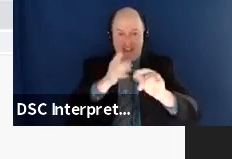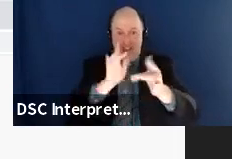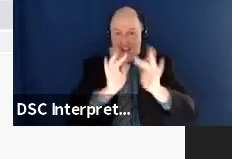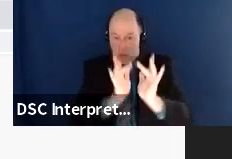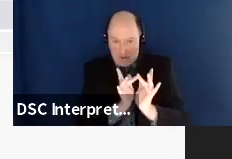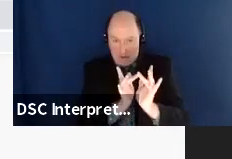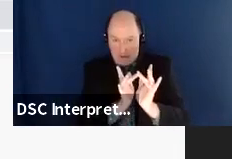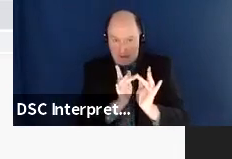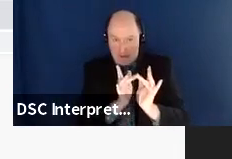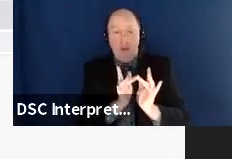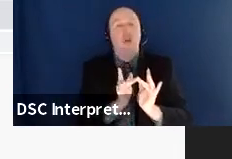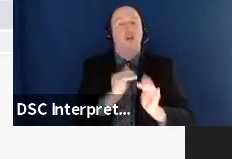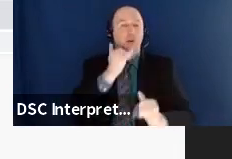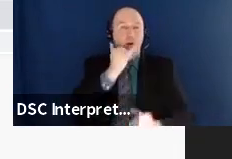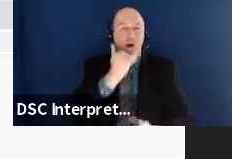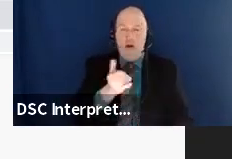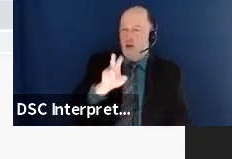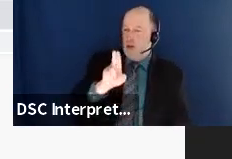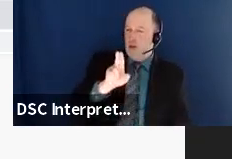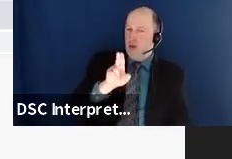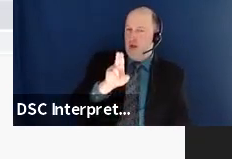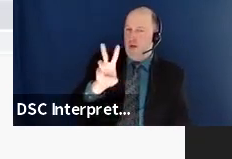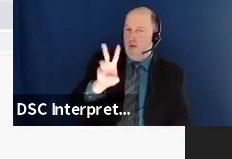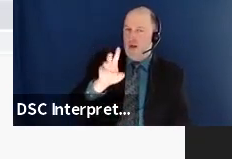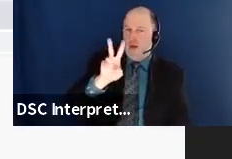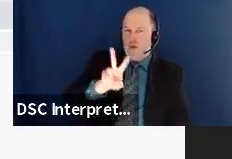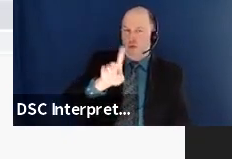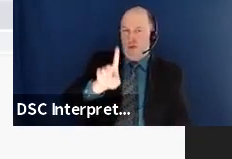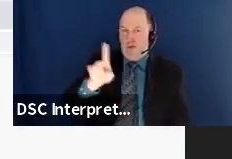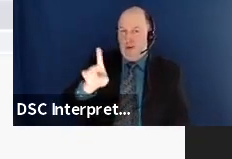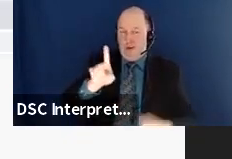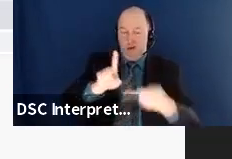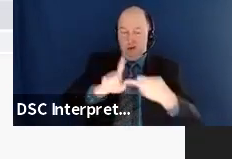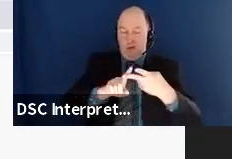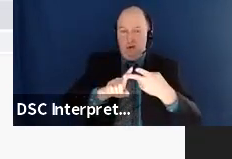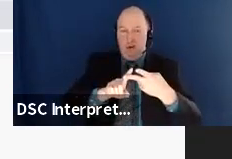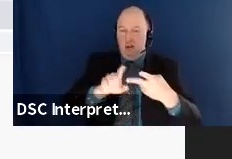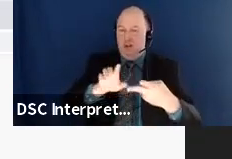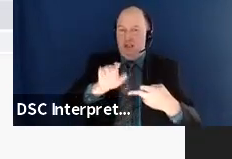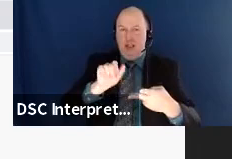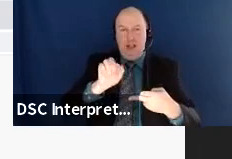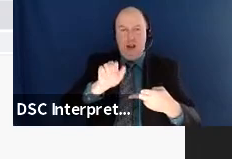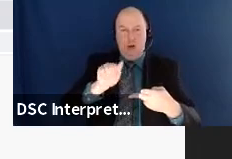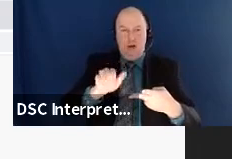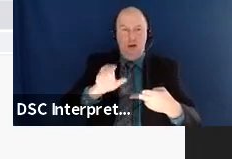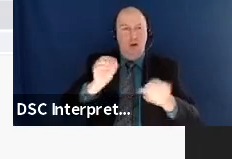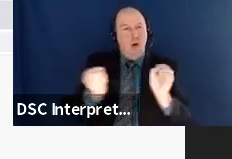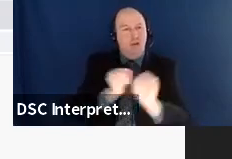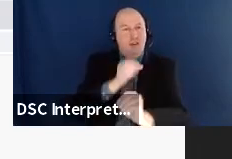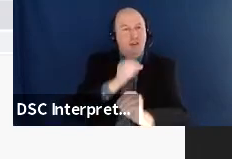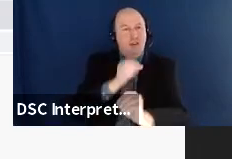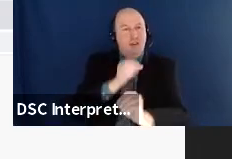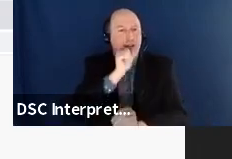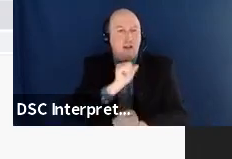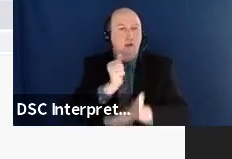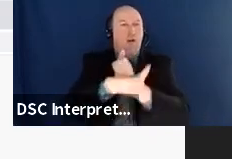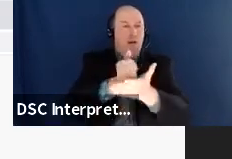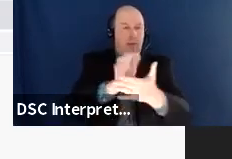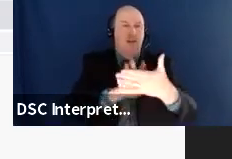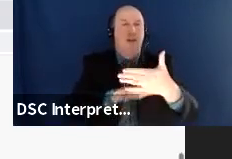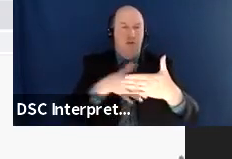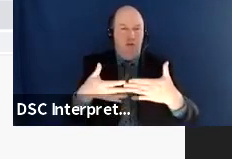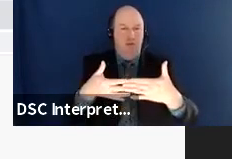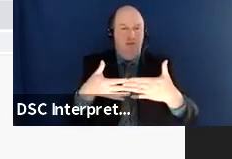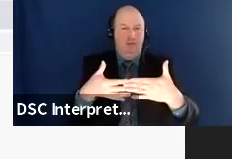certainly call United Way 211 or the Area Office on Aging to assist with the scheduling process. Below